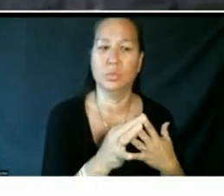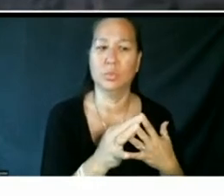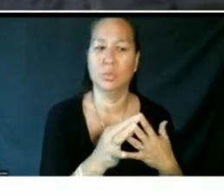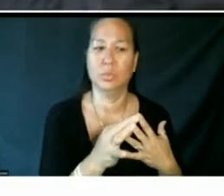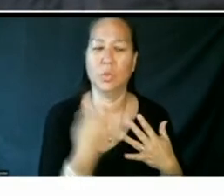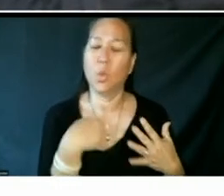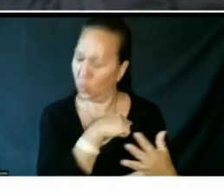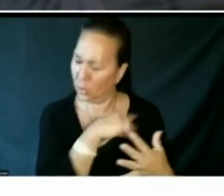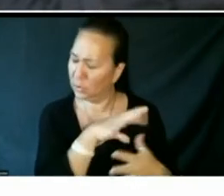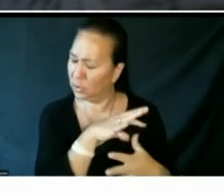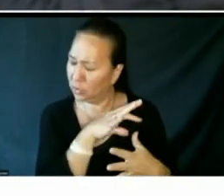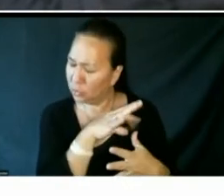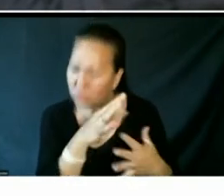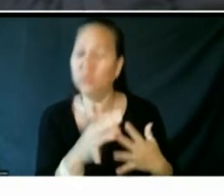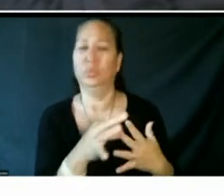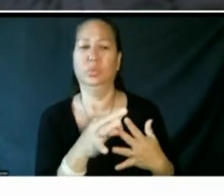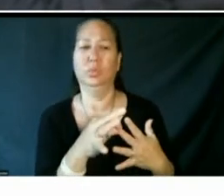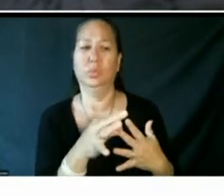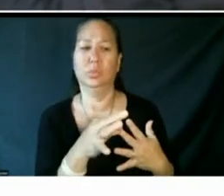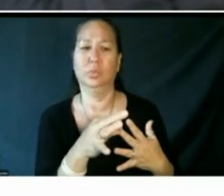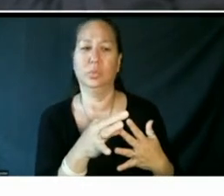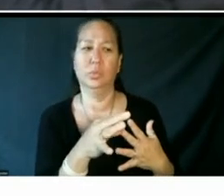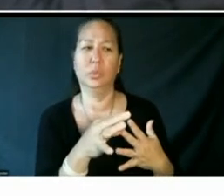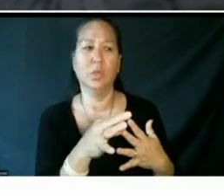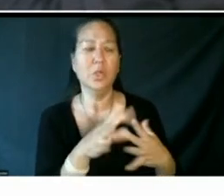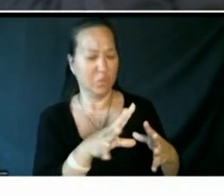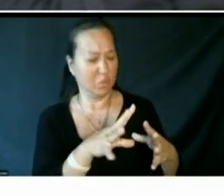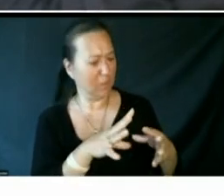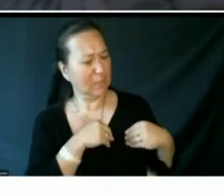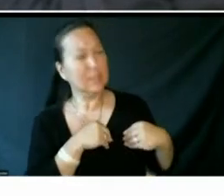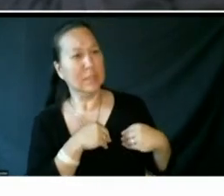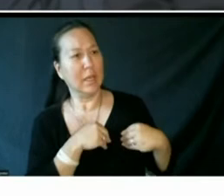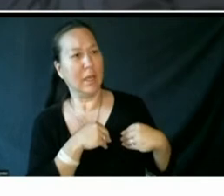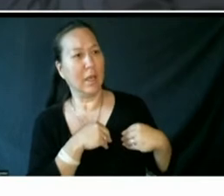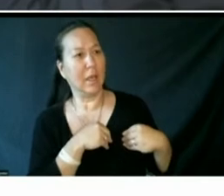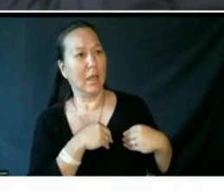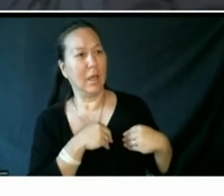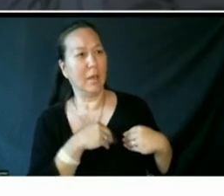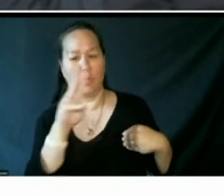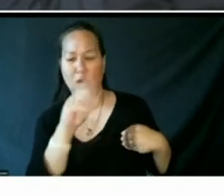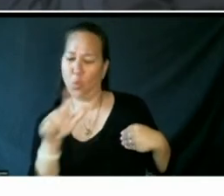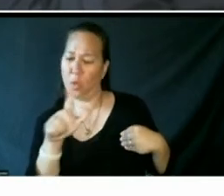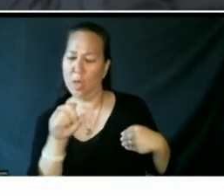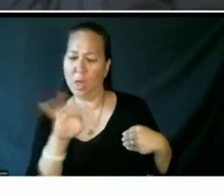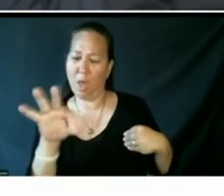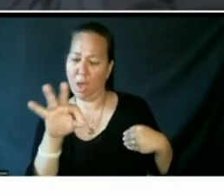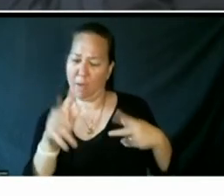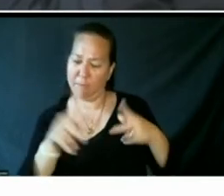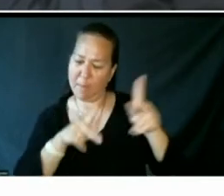we choose to follow the outcome of the will of the people. That will,